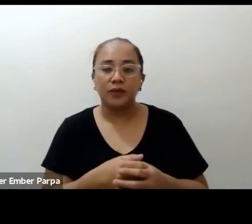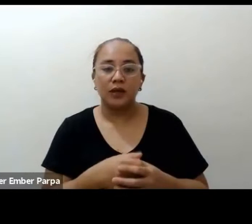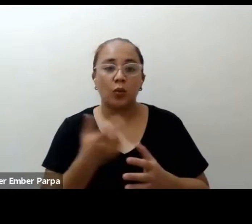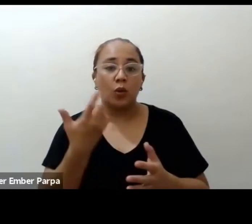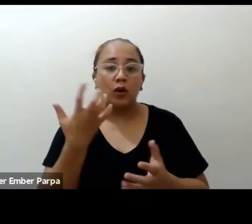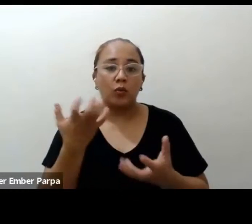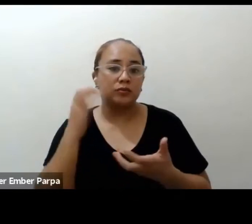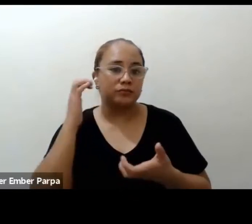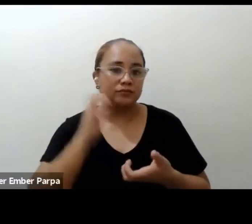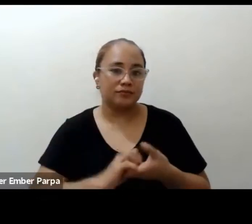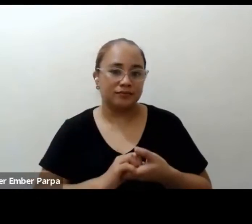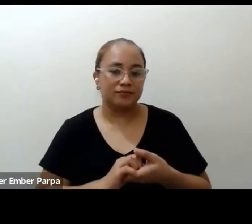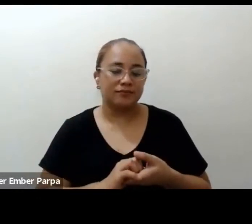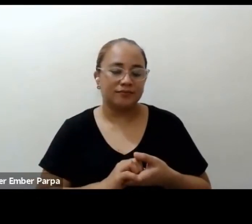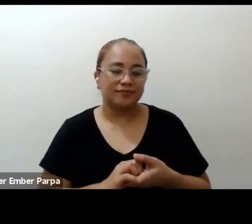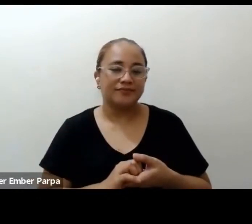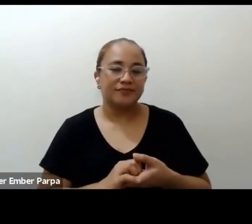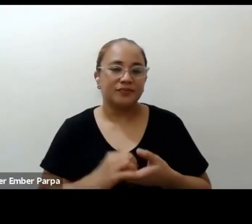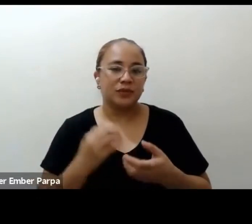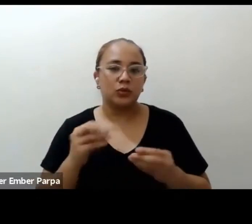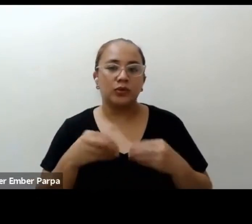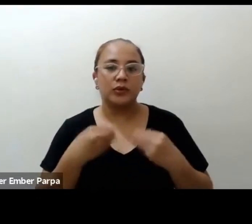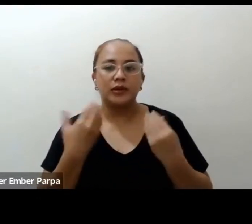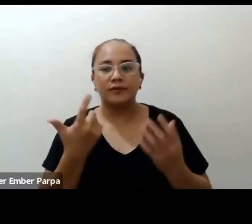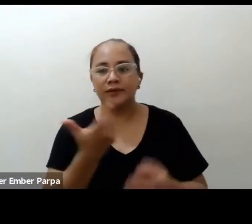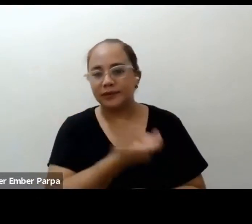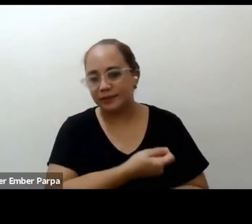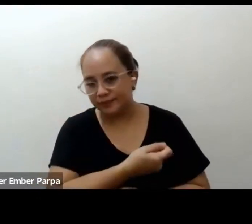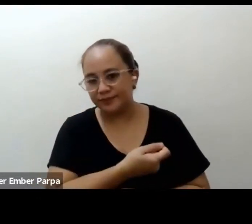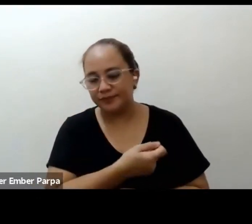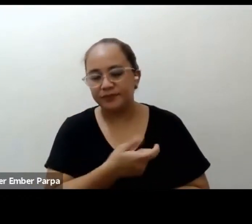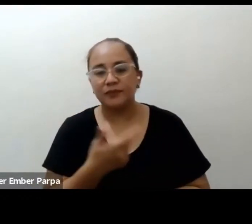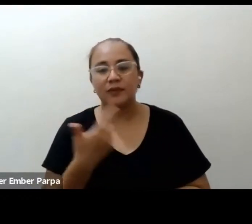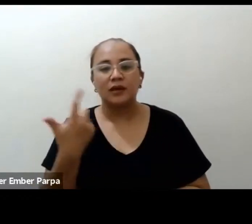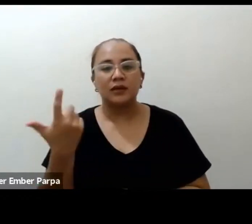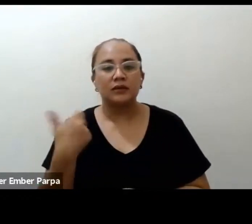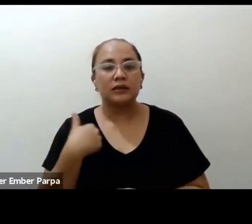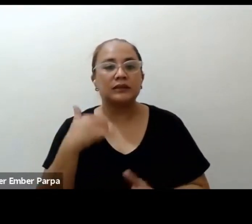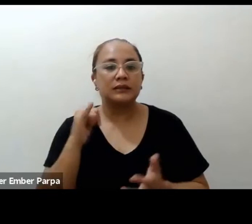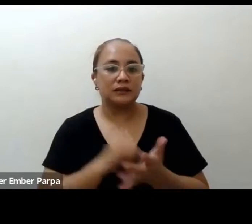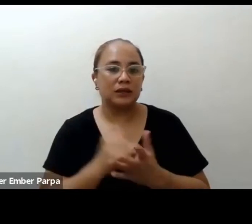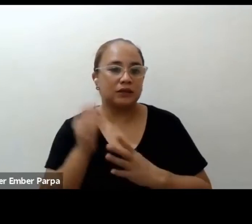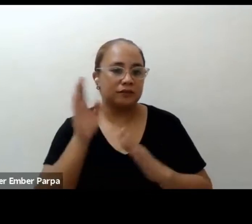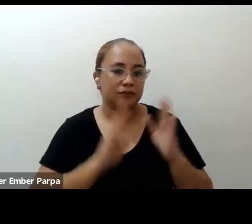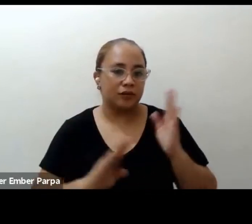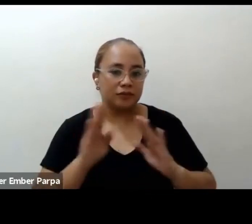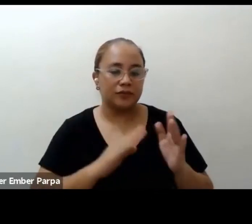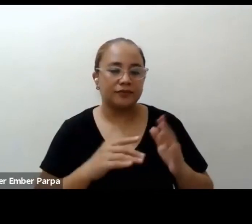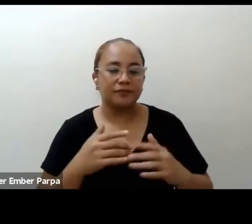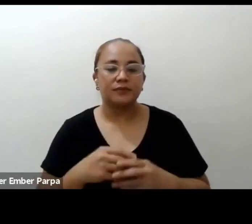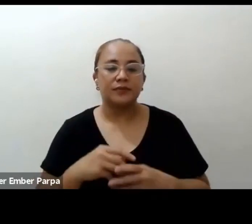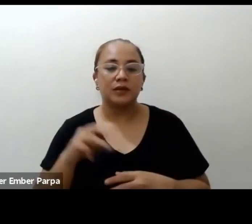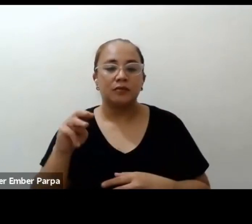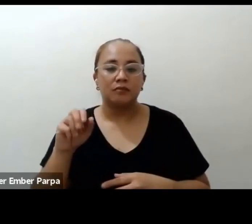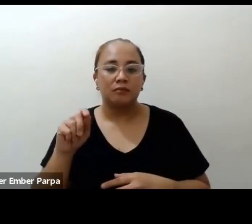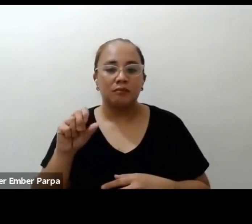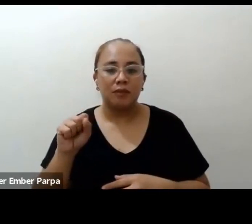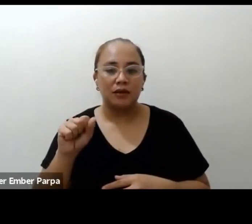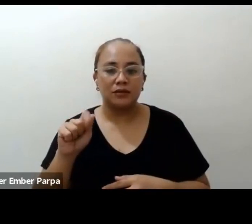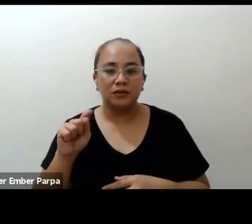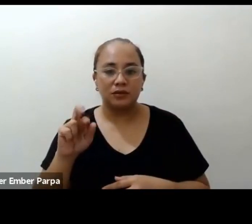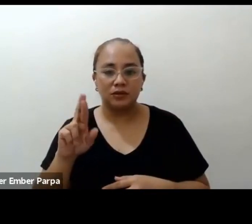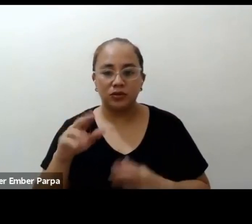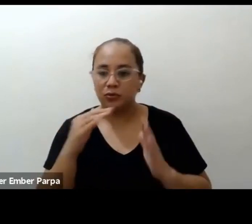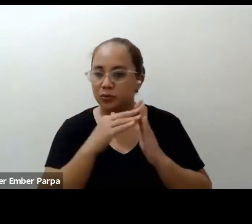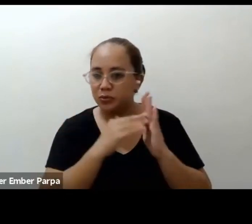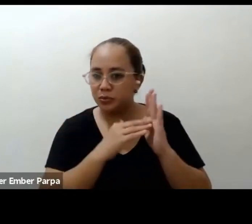magpapa-accredit ka eh to give vaccination. So you have those problems, yung master listing on the side of those